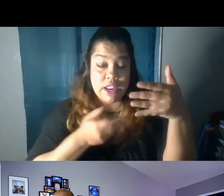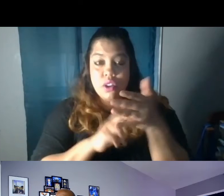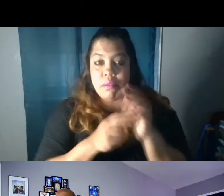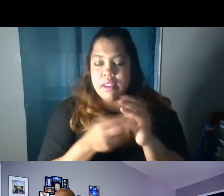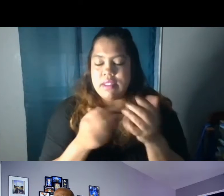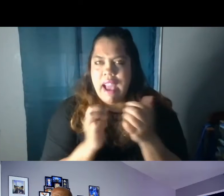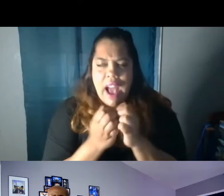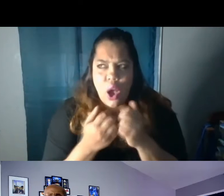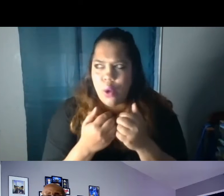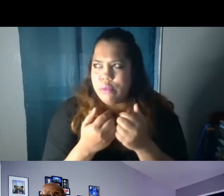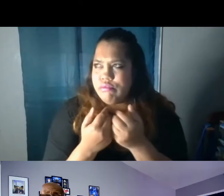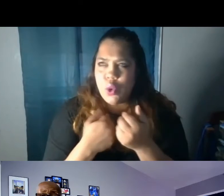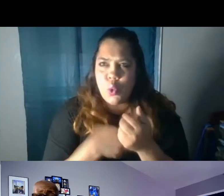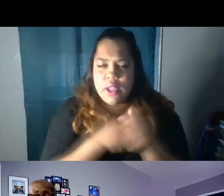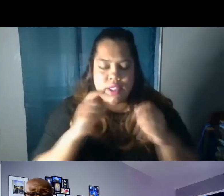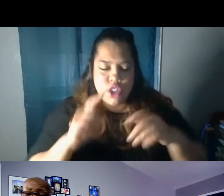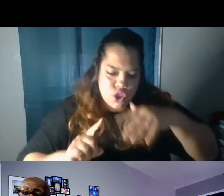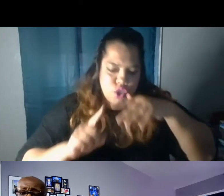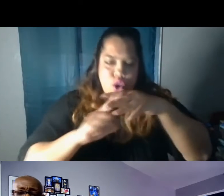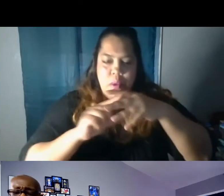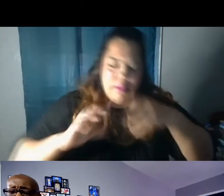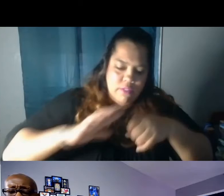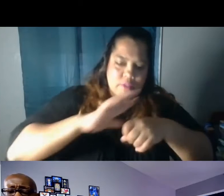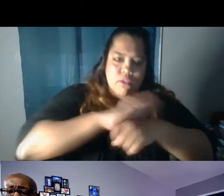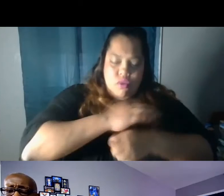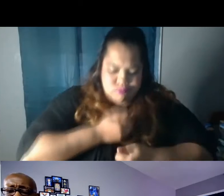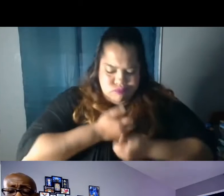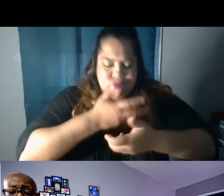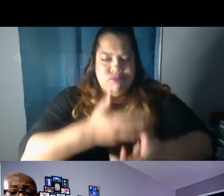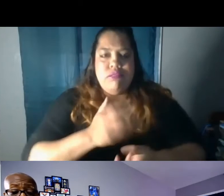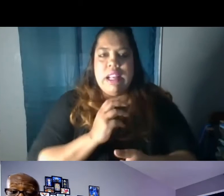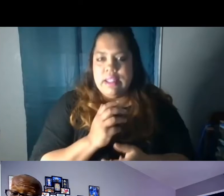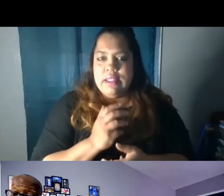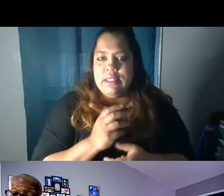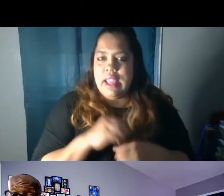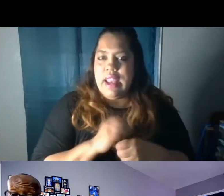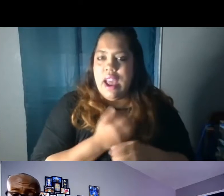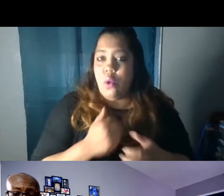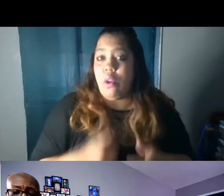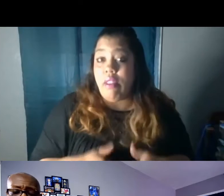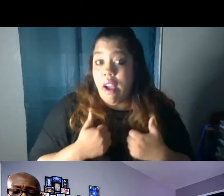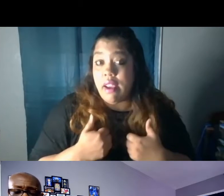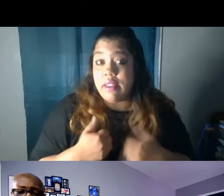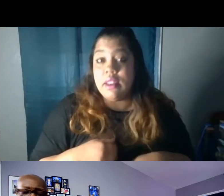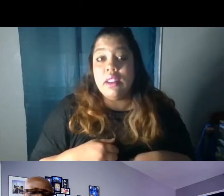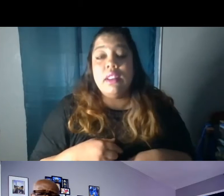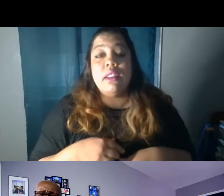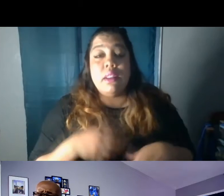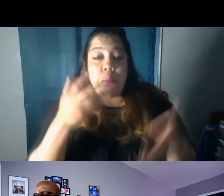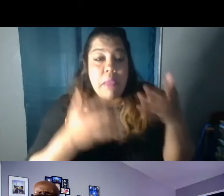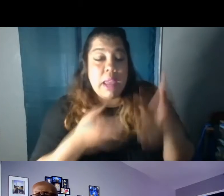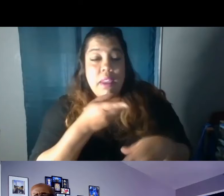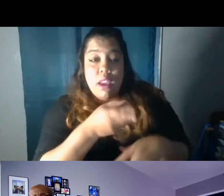They can be understood as best practices for anyone coping with loss or navigating